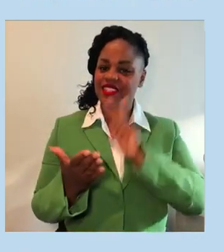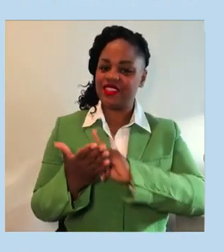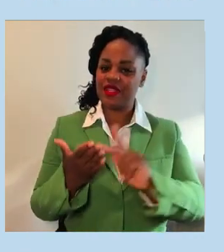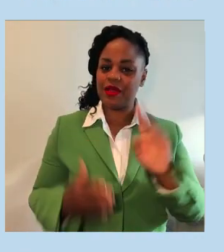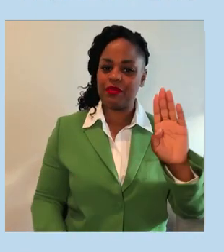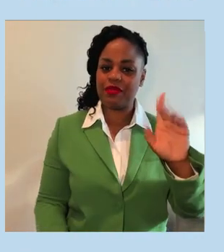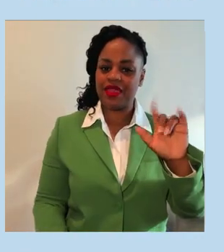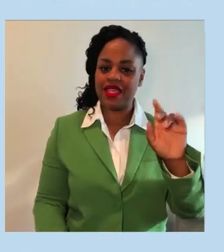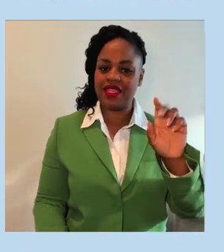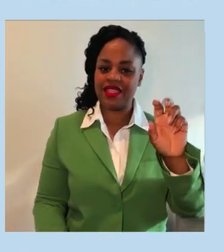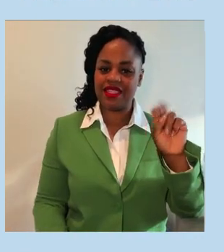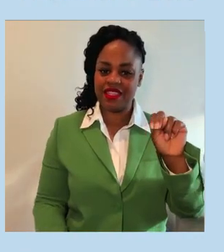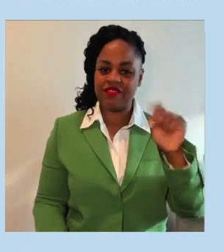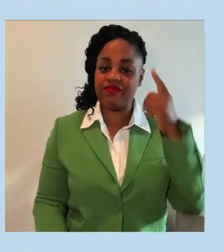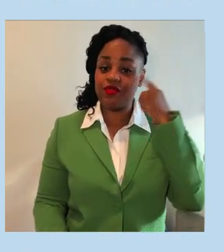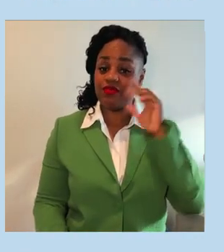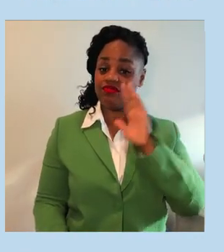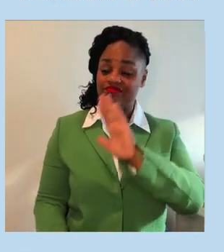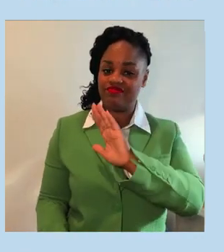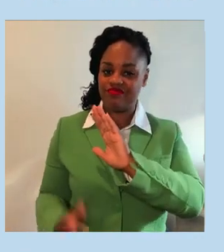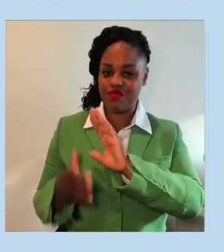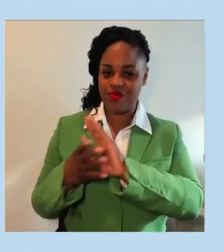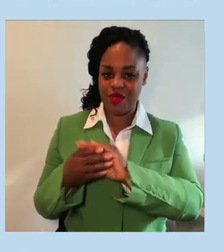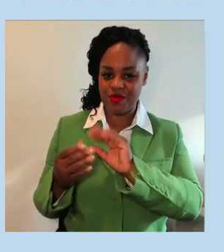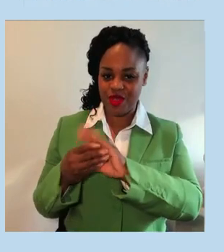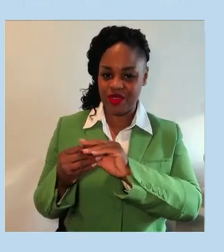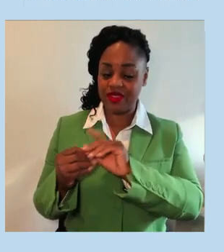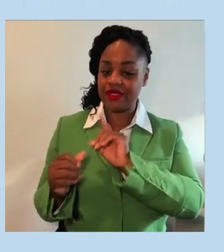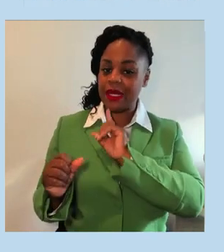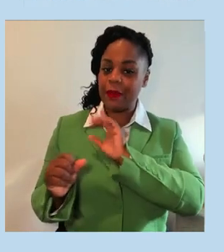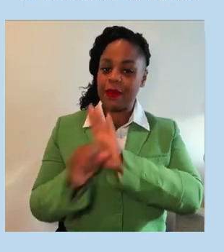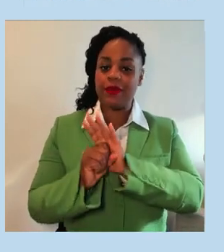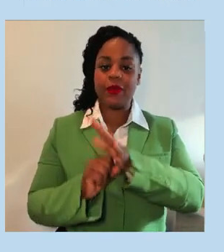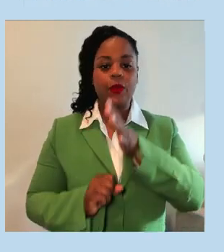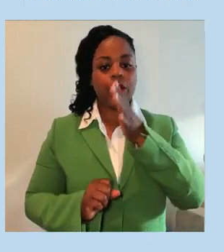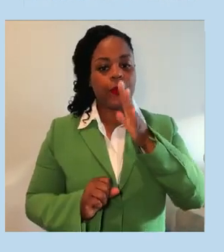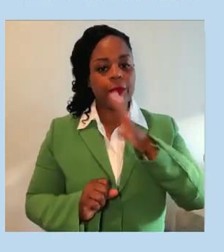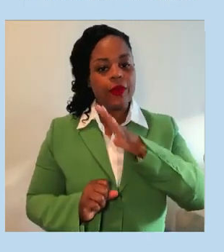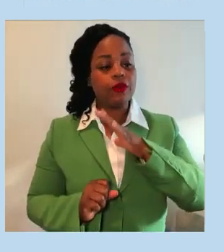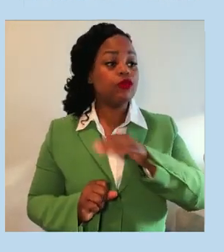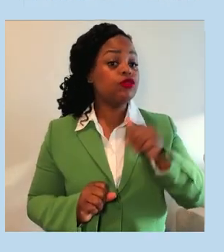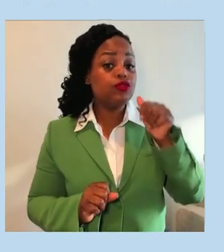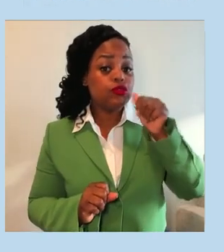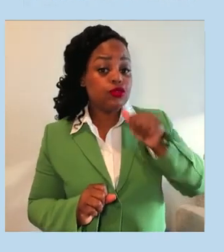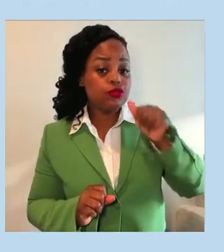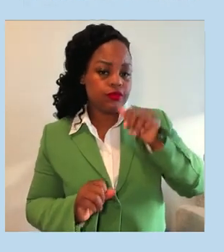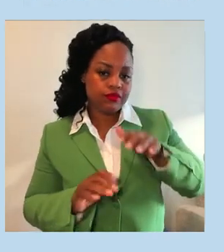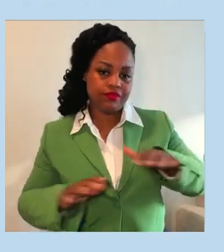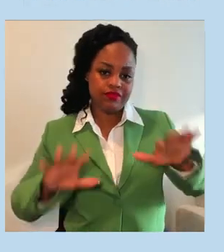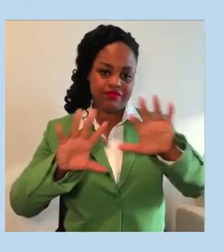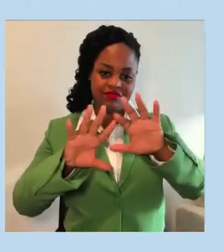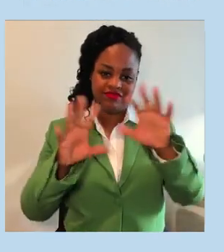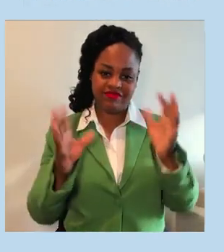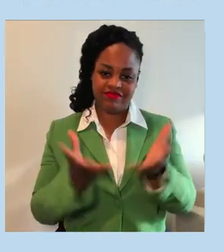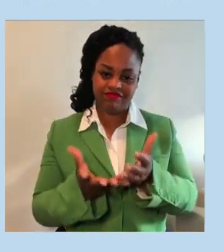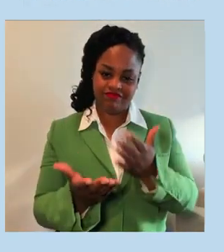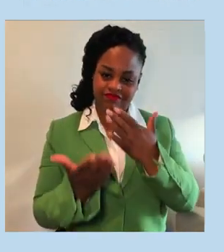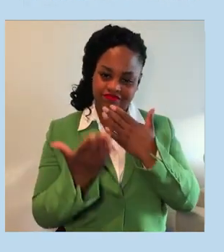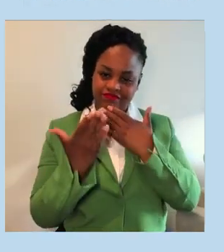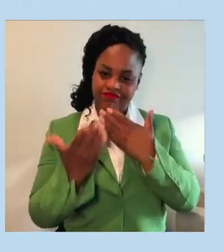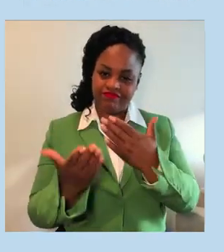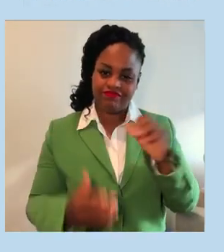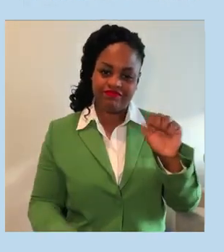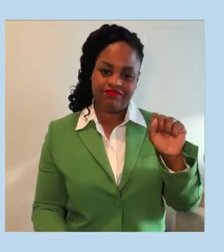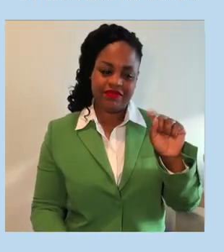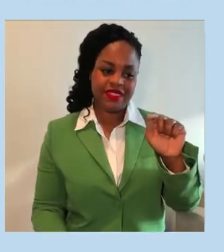world. And I'd like to especially thank him and the entire State Department and USAID for their work on the crisis